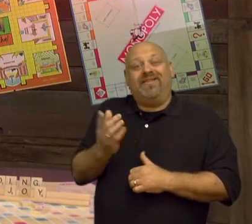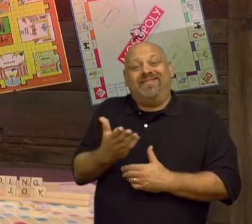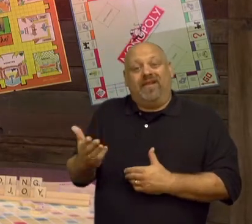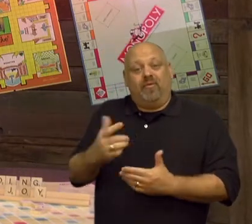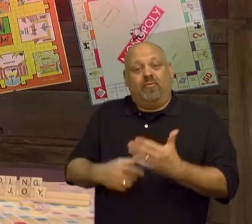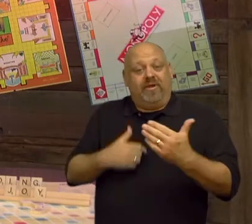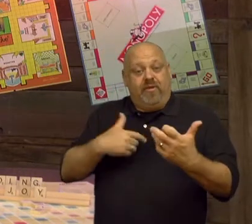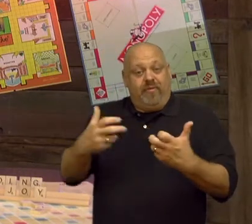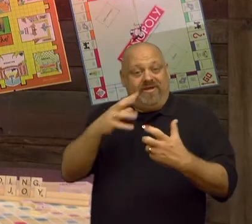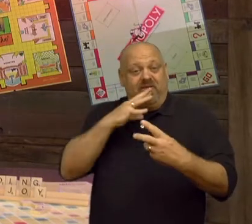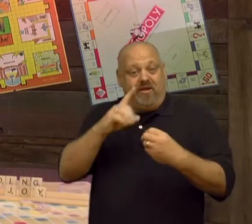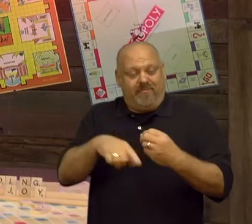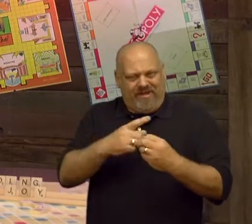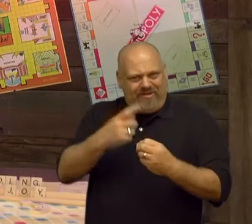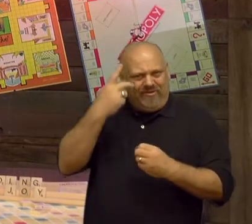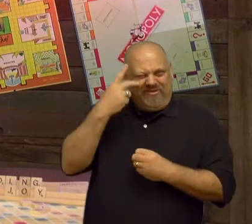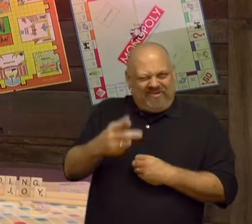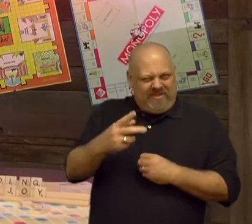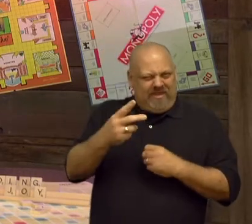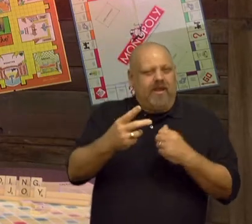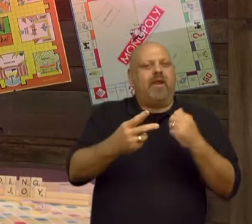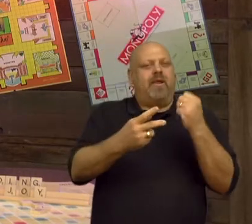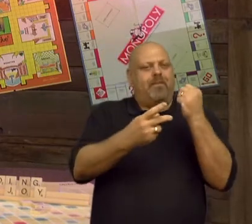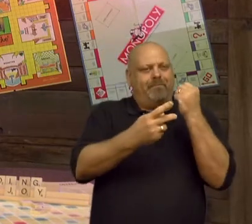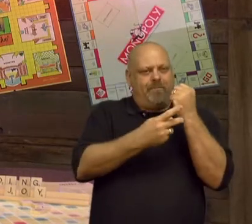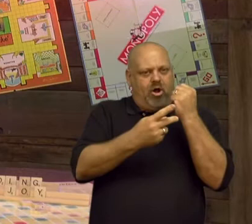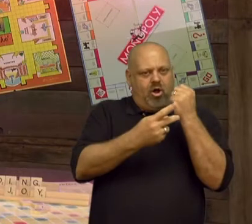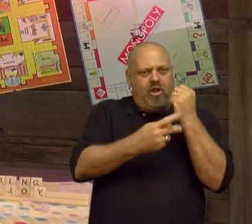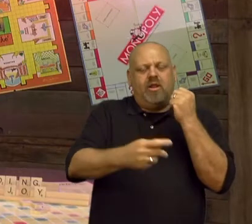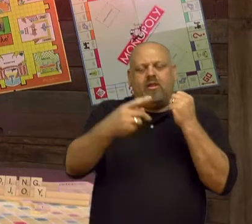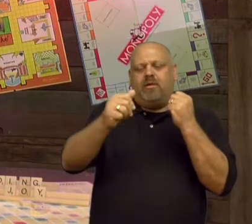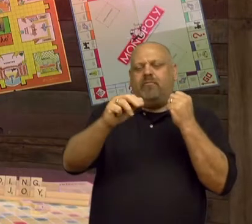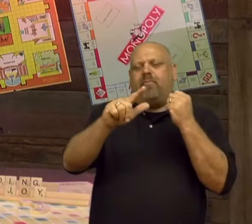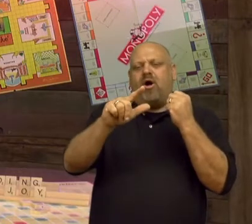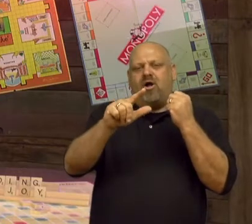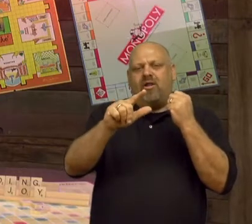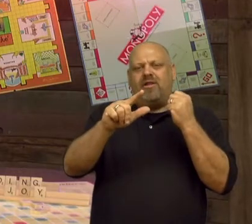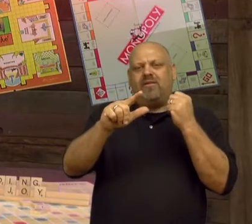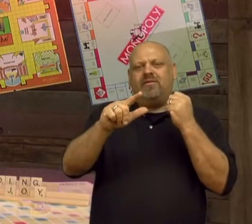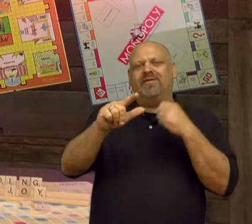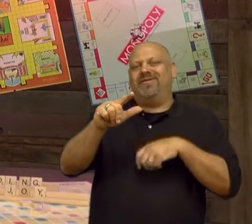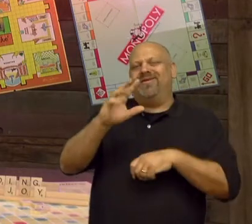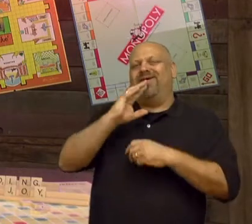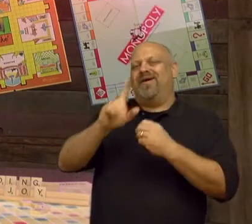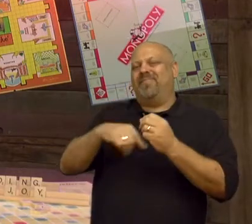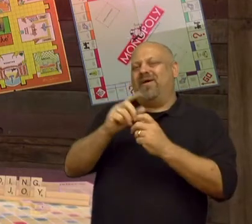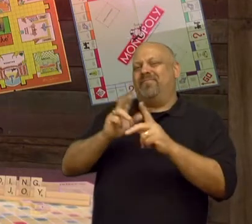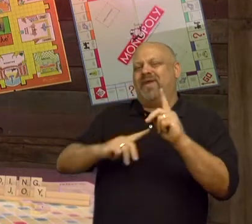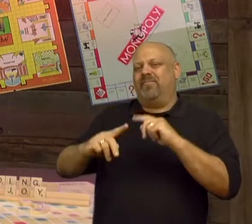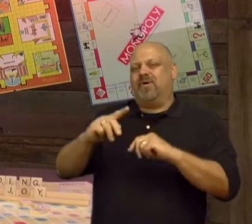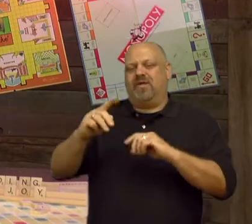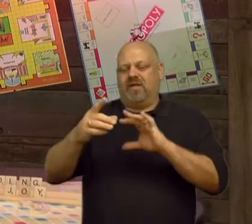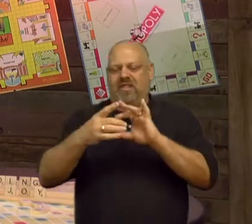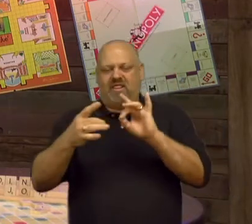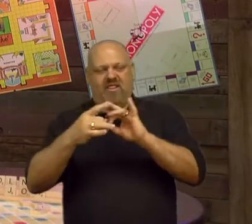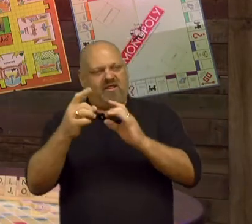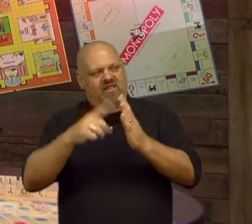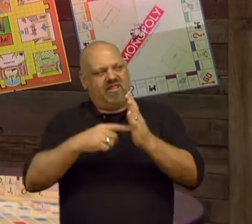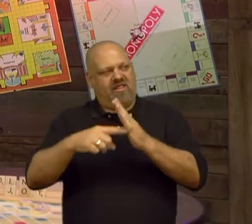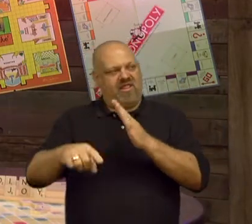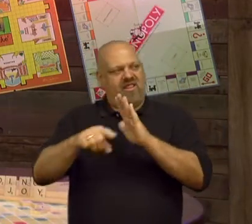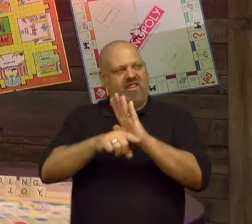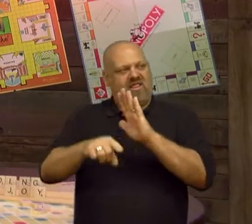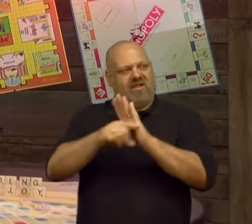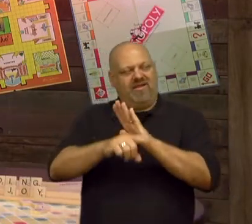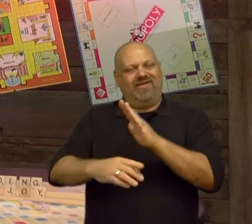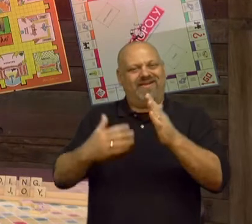things that I wanted to talk about is, you see here, the Apostle Paul is talking about people slandering him, but even though the people